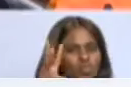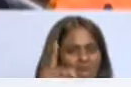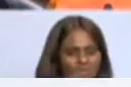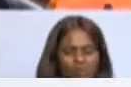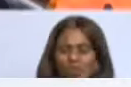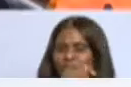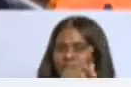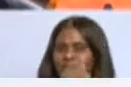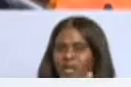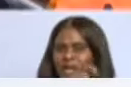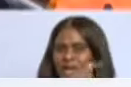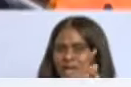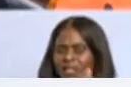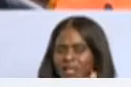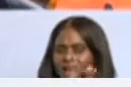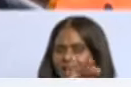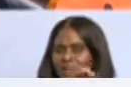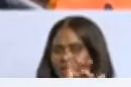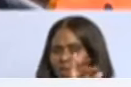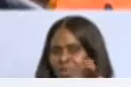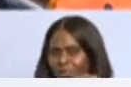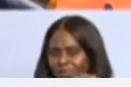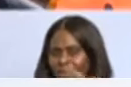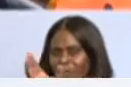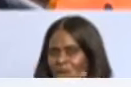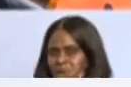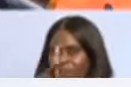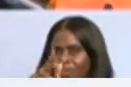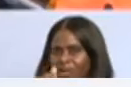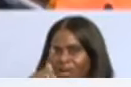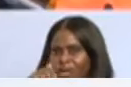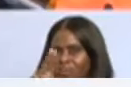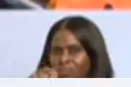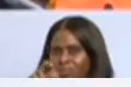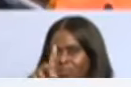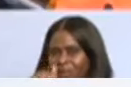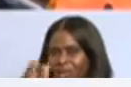Yoyo Gate to Katunda-Lukulu Junction,